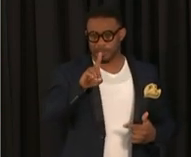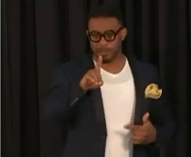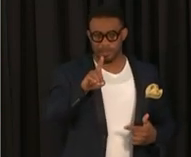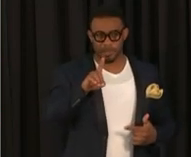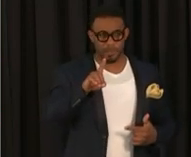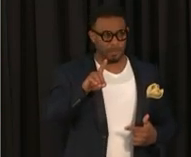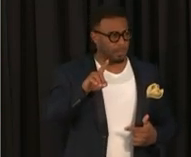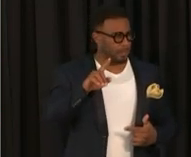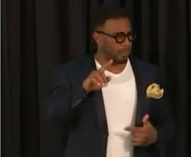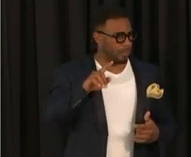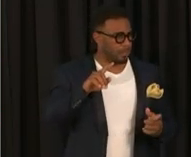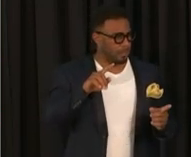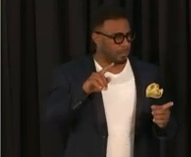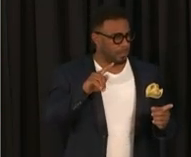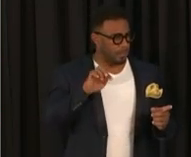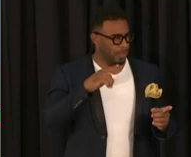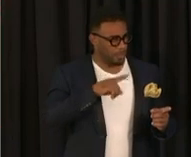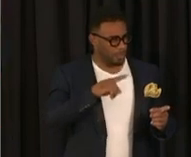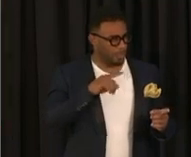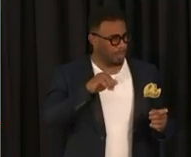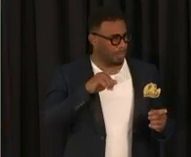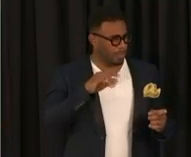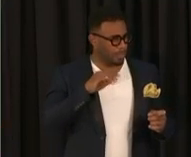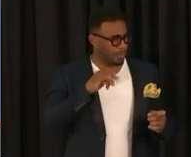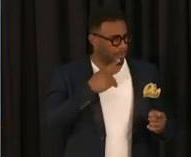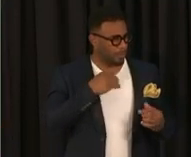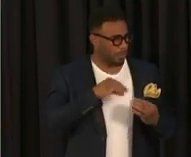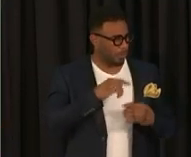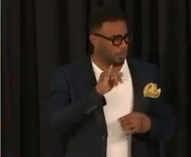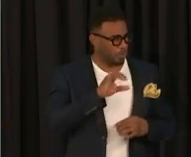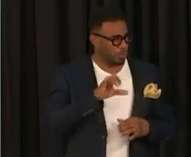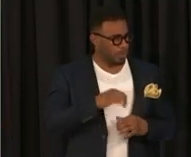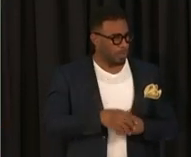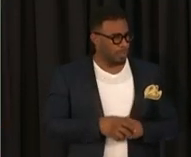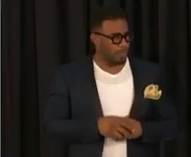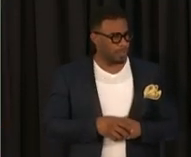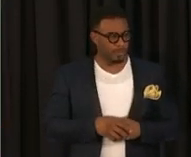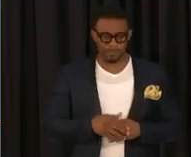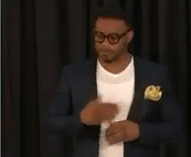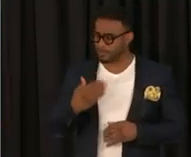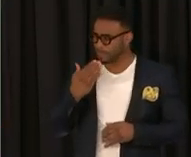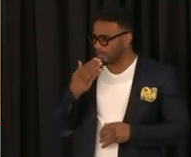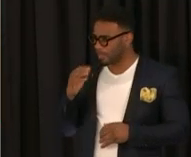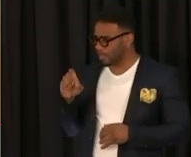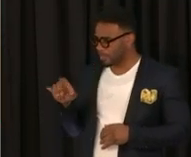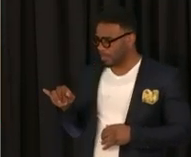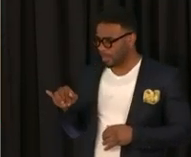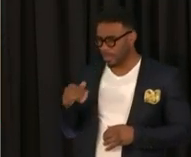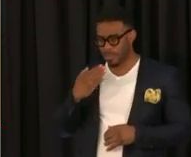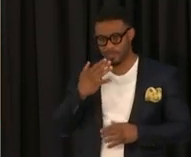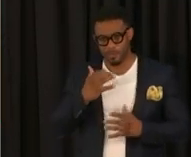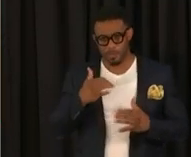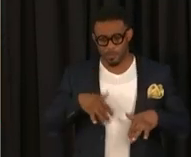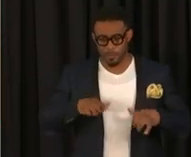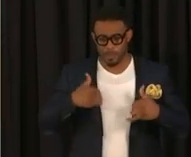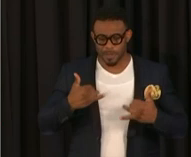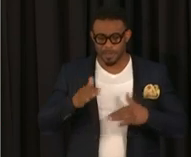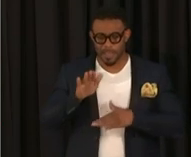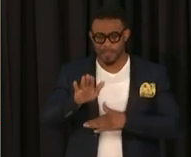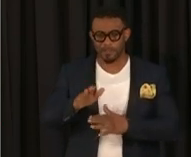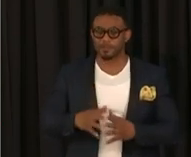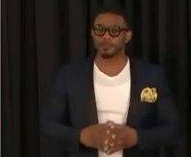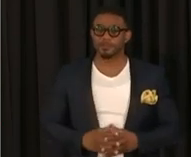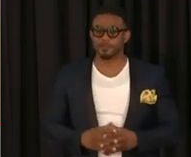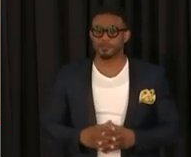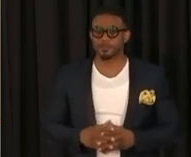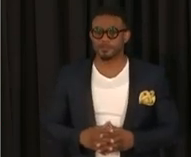Ted Trebue at the DCSEU, who can tell you more about the offerings there. Thank you, Eli, and thank you very much for having me this